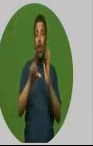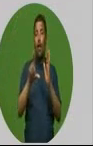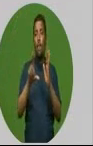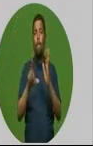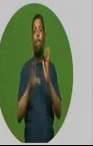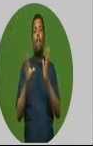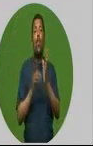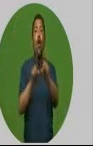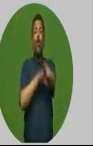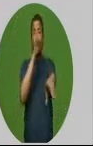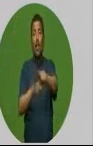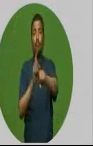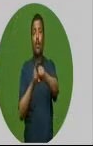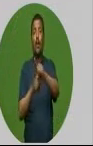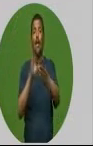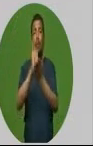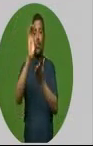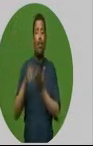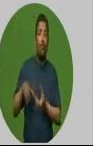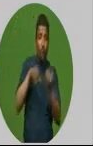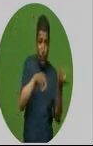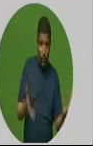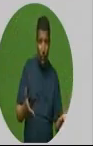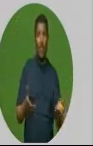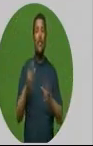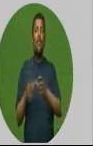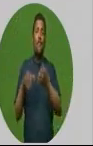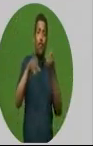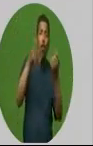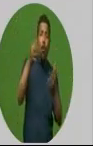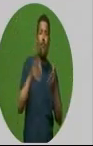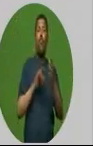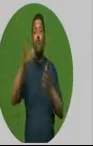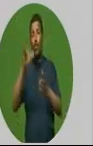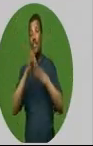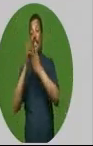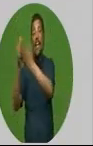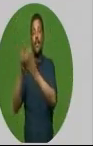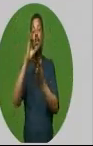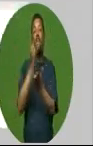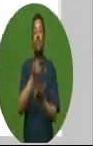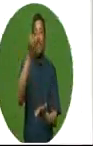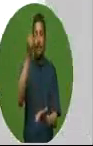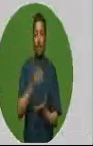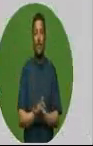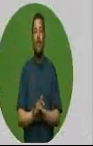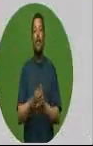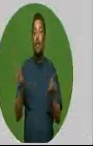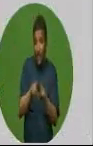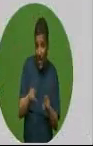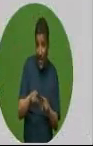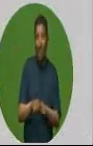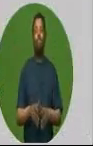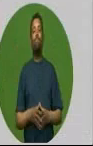a modest increase in estimated inflow of foreign direct investment.